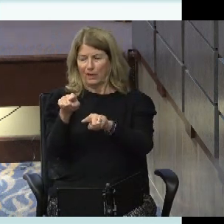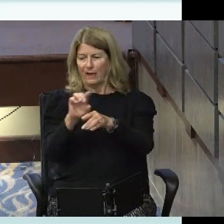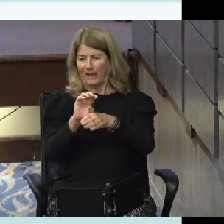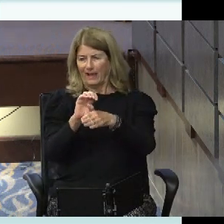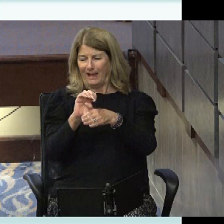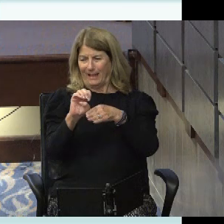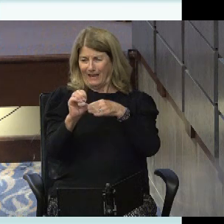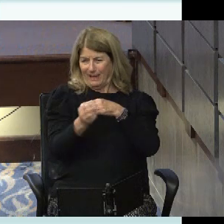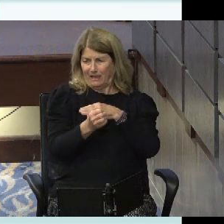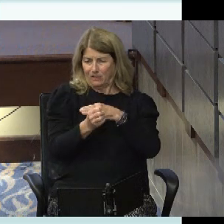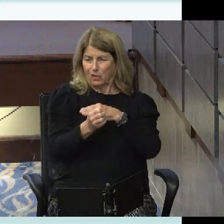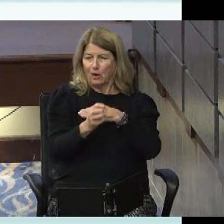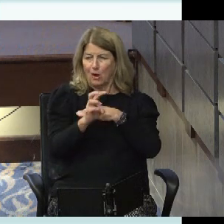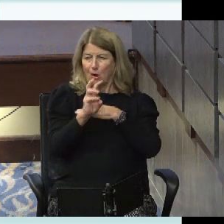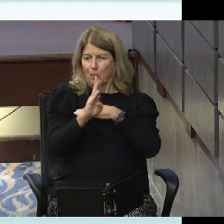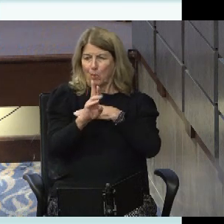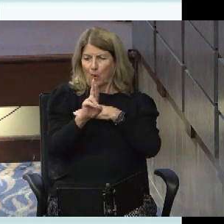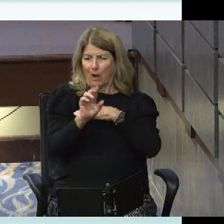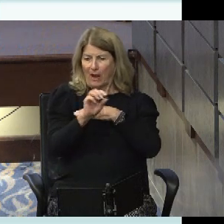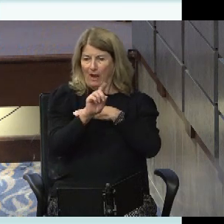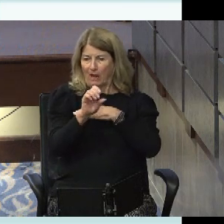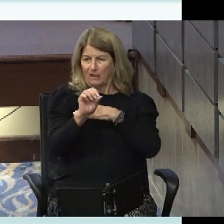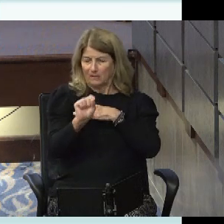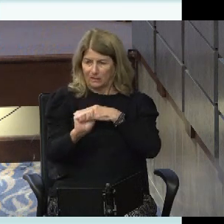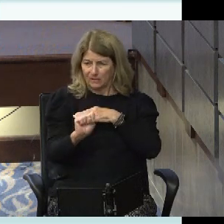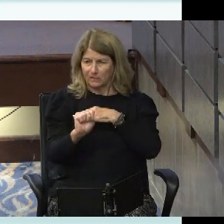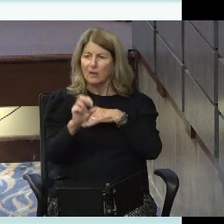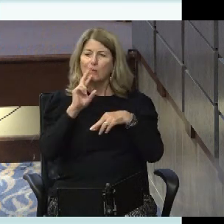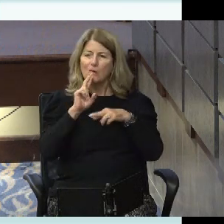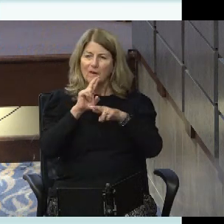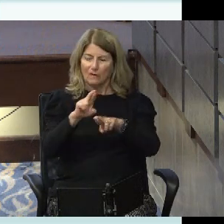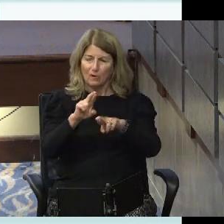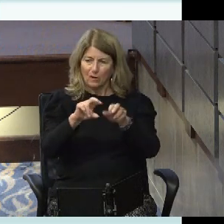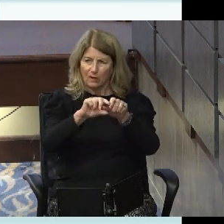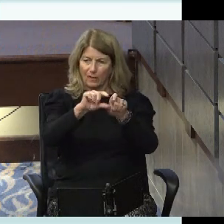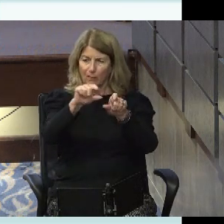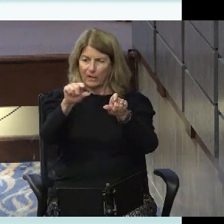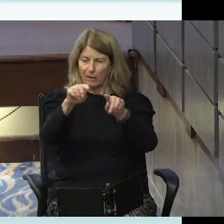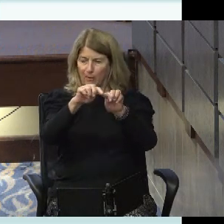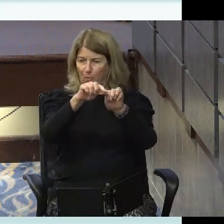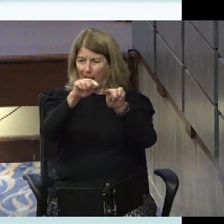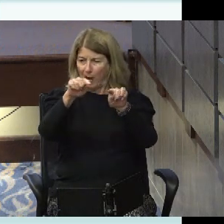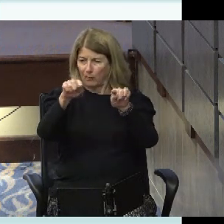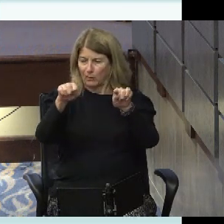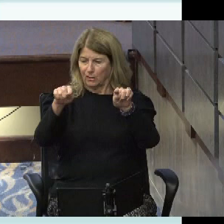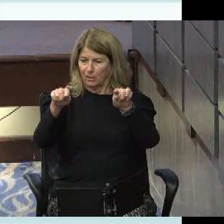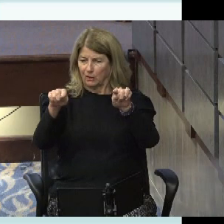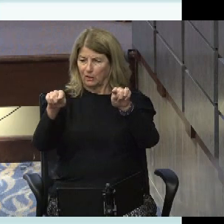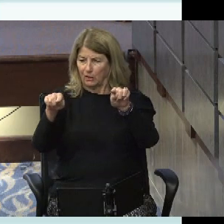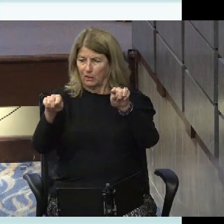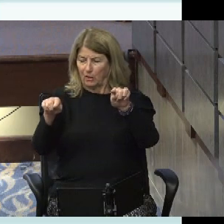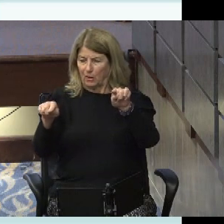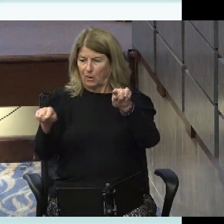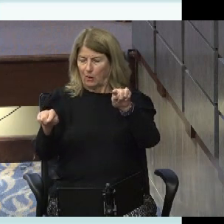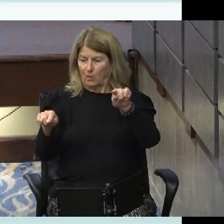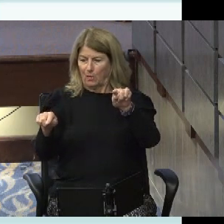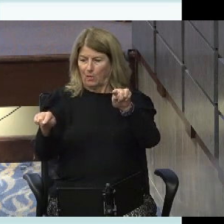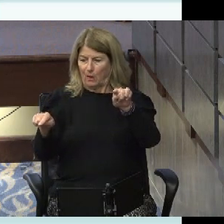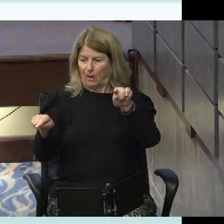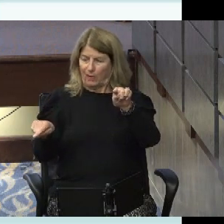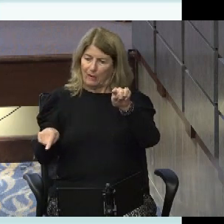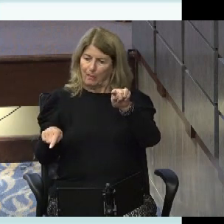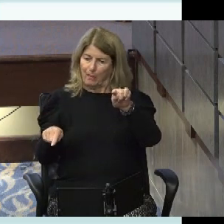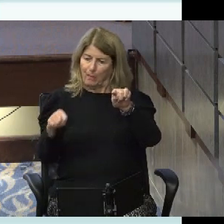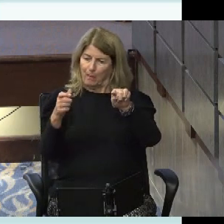to the face of the water wall that we'll look at. And then we come around with the reconfigured cove, and we come